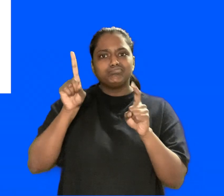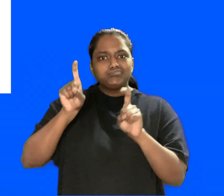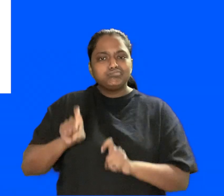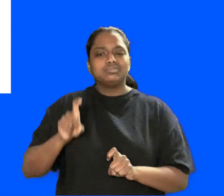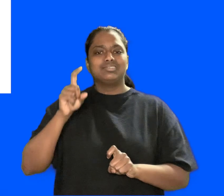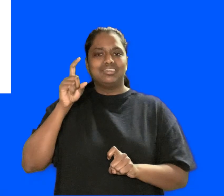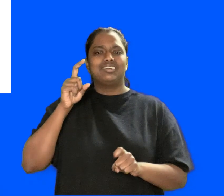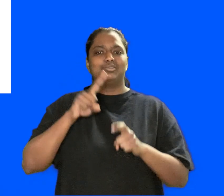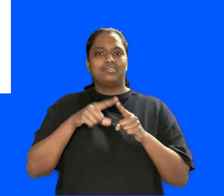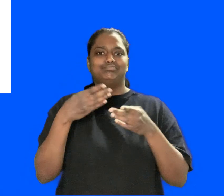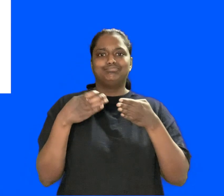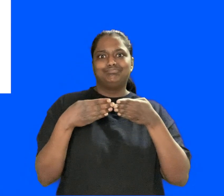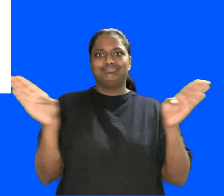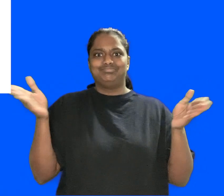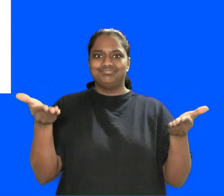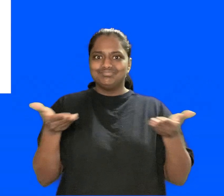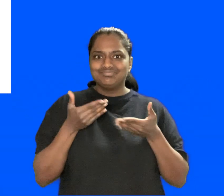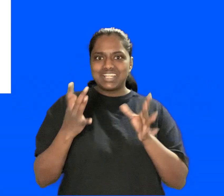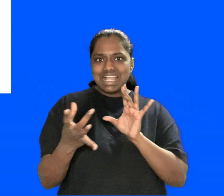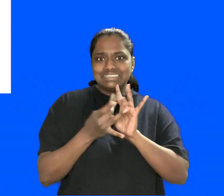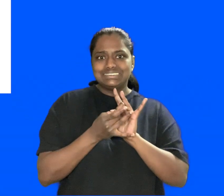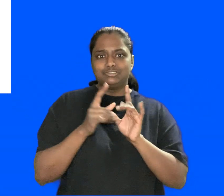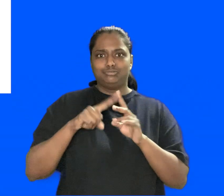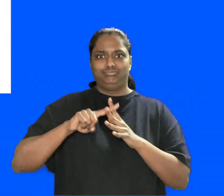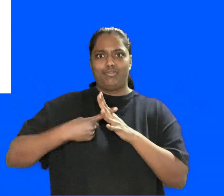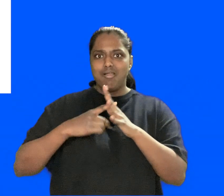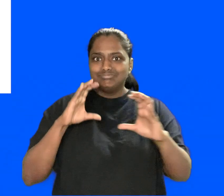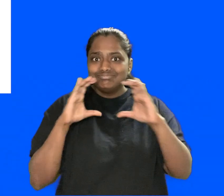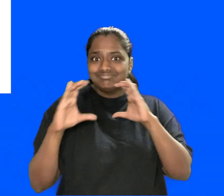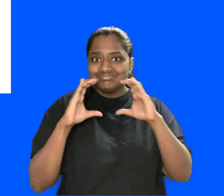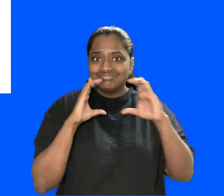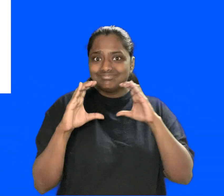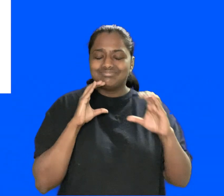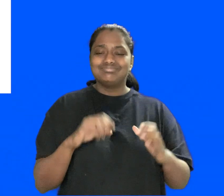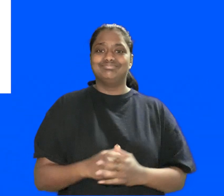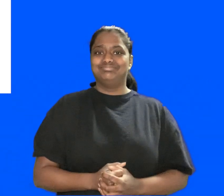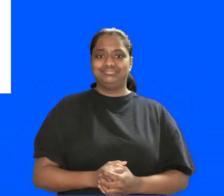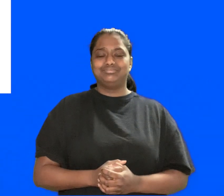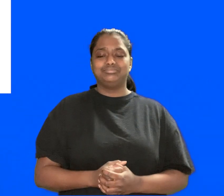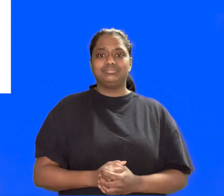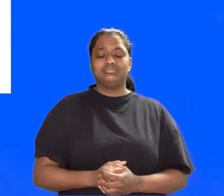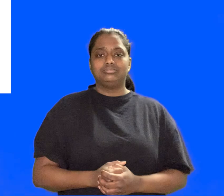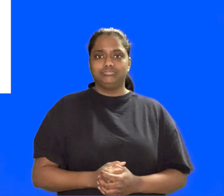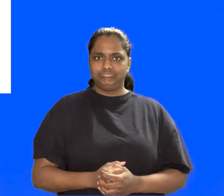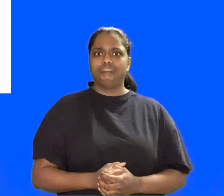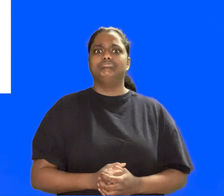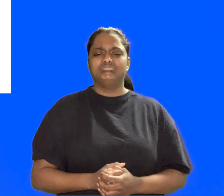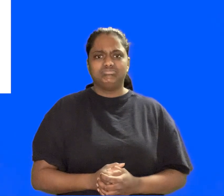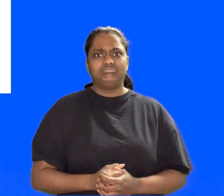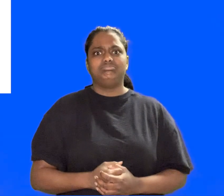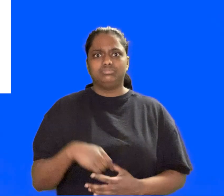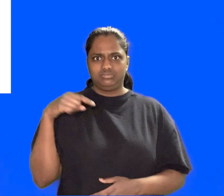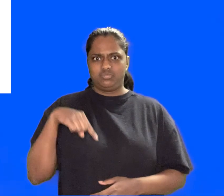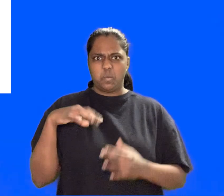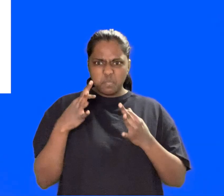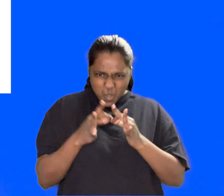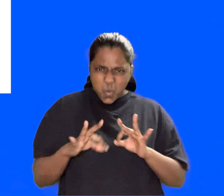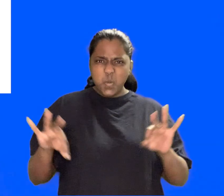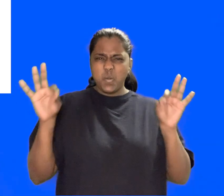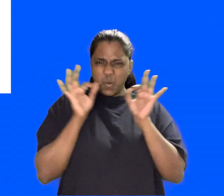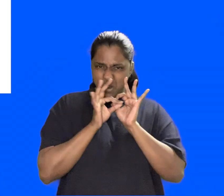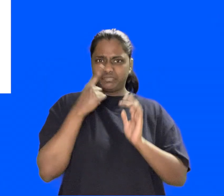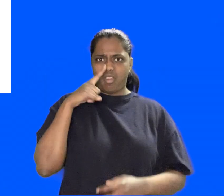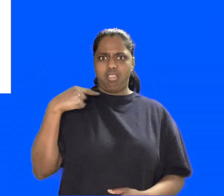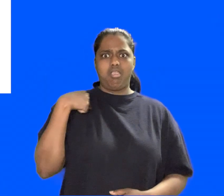So it was important for us to conduct usability testing with artists in the community to hear their perspectives on the app concept that we developed in medium